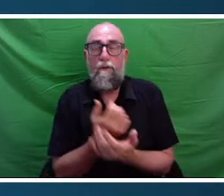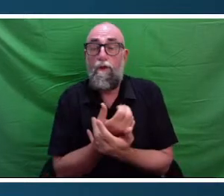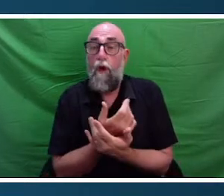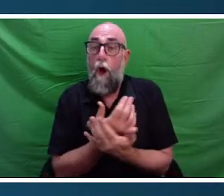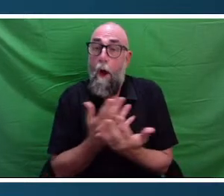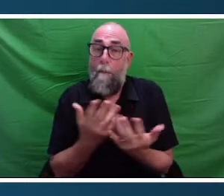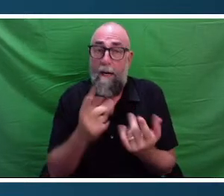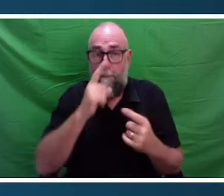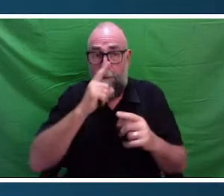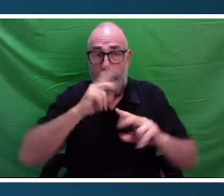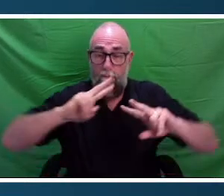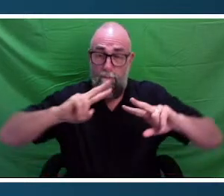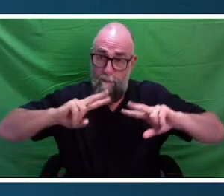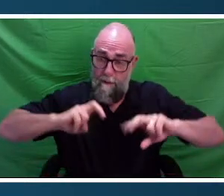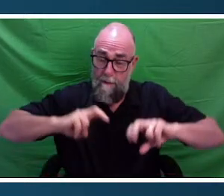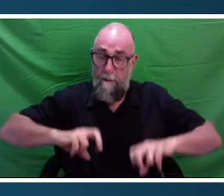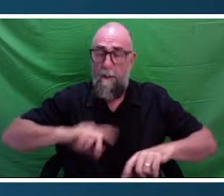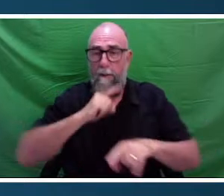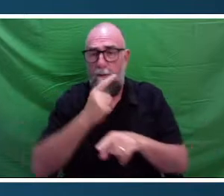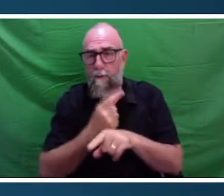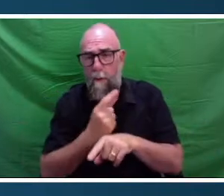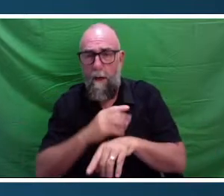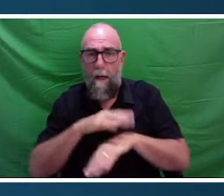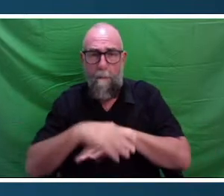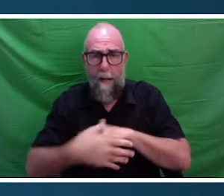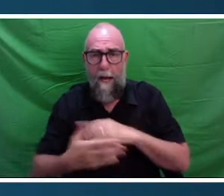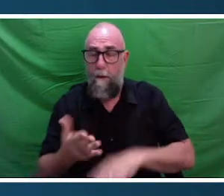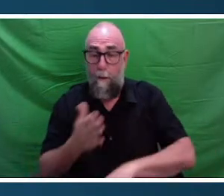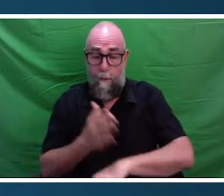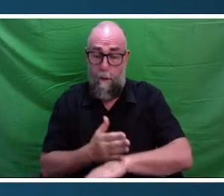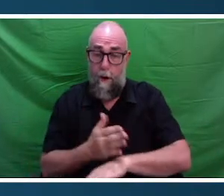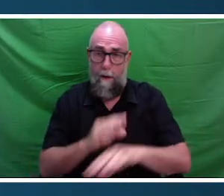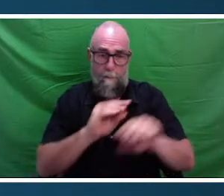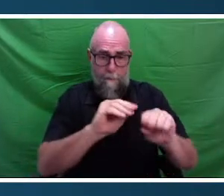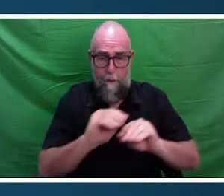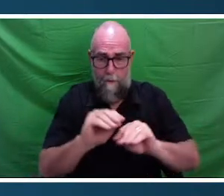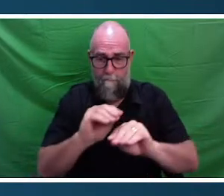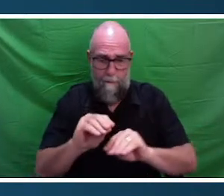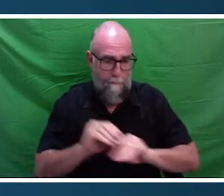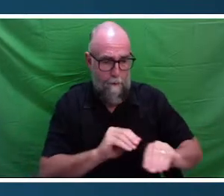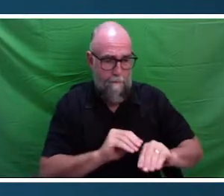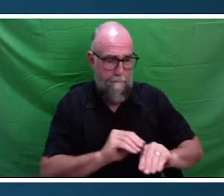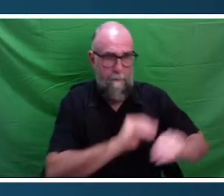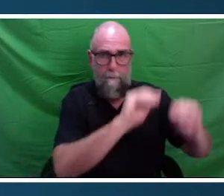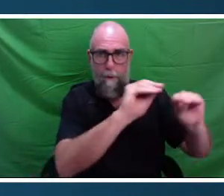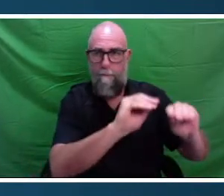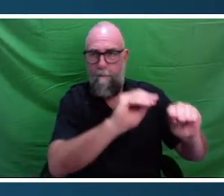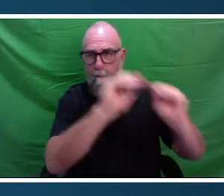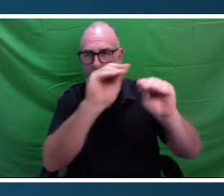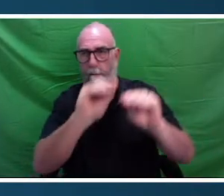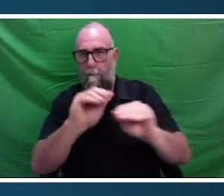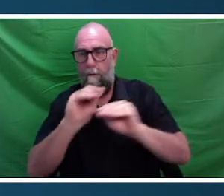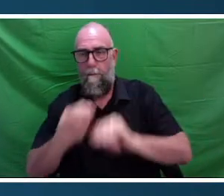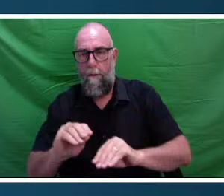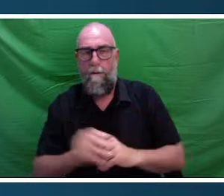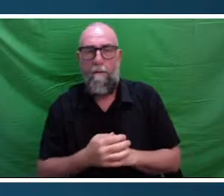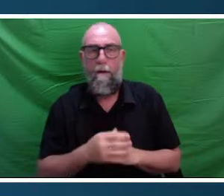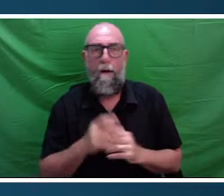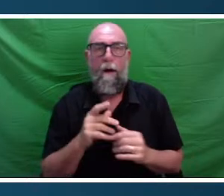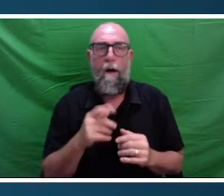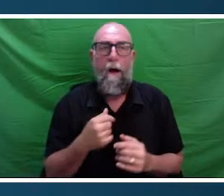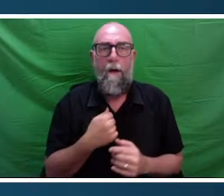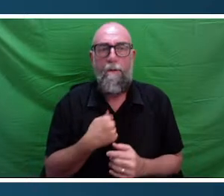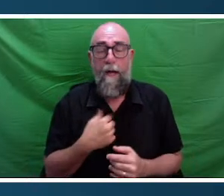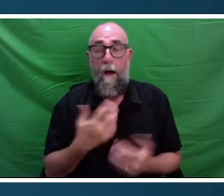still sort of done on labour mobility is often done in a qualitative nature, done with workers, done with their households, done in a small-scale nature. So we made sure that we did a